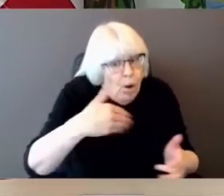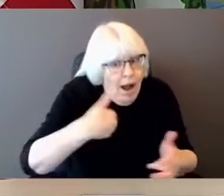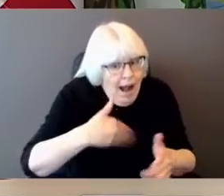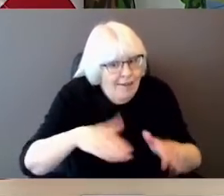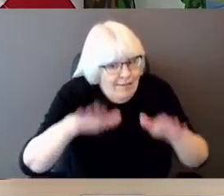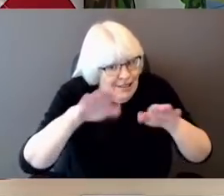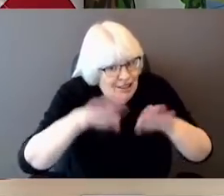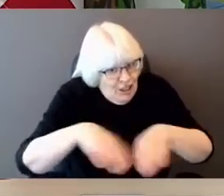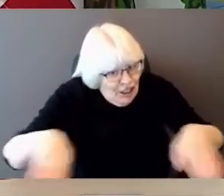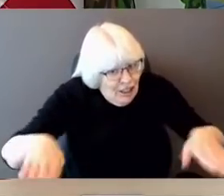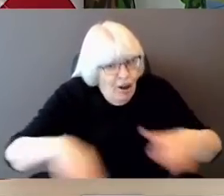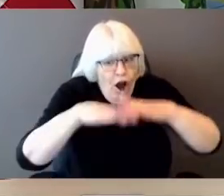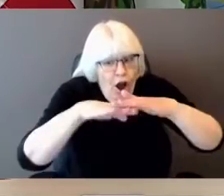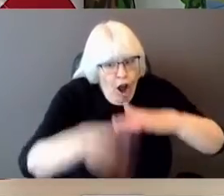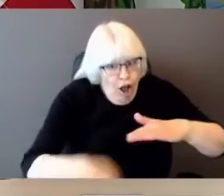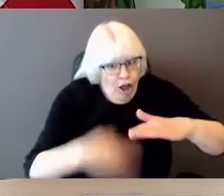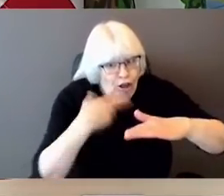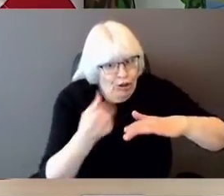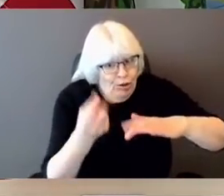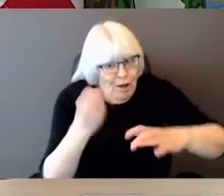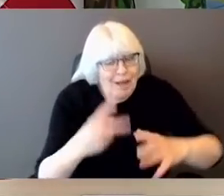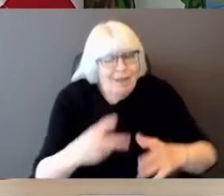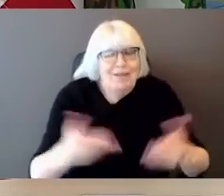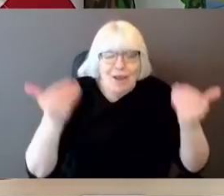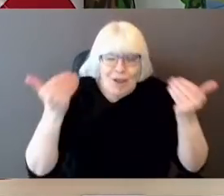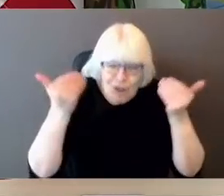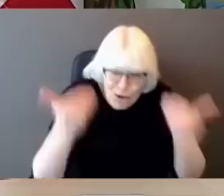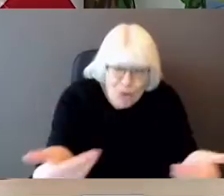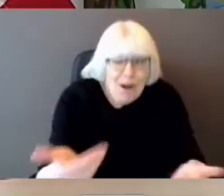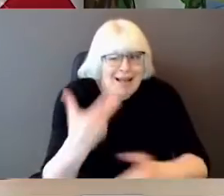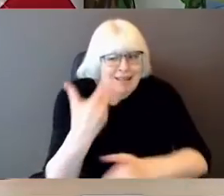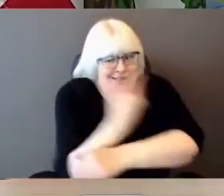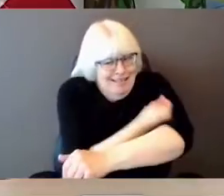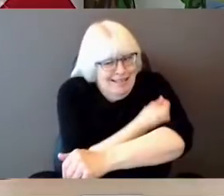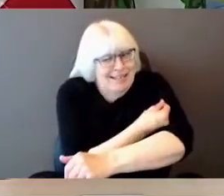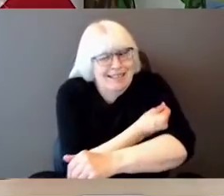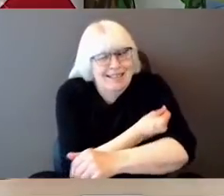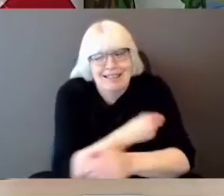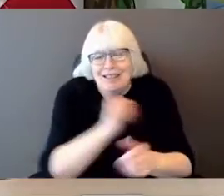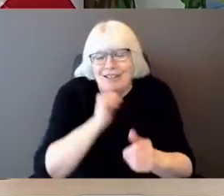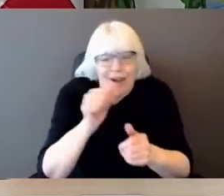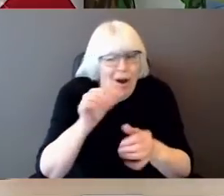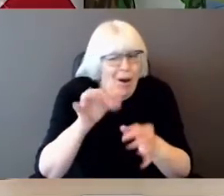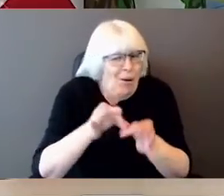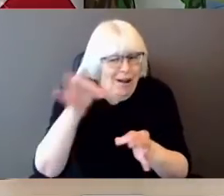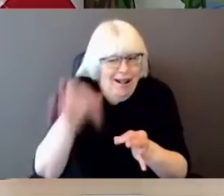soon as possible, and really to do so to protect them from any serious outcomes related